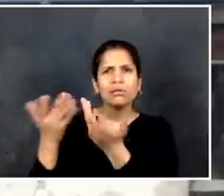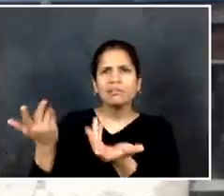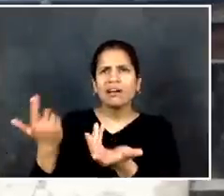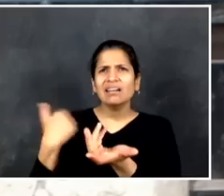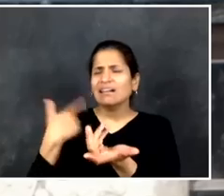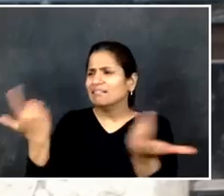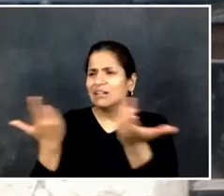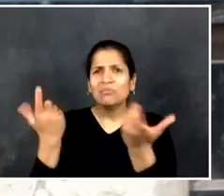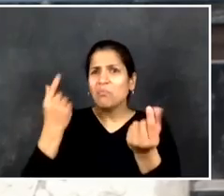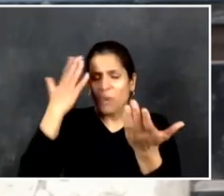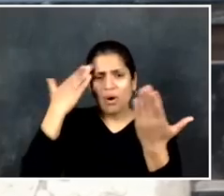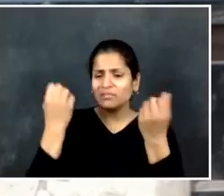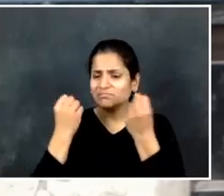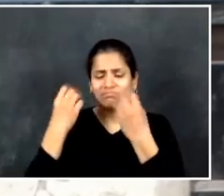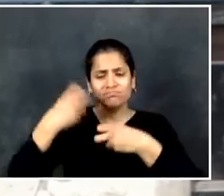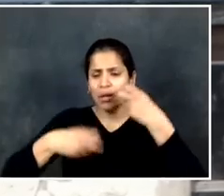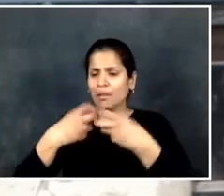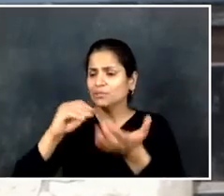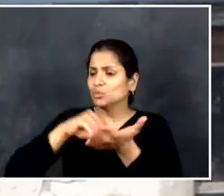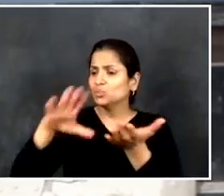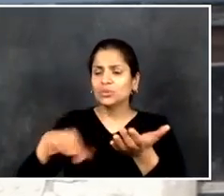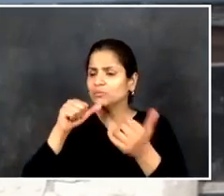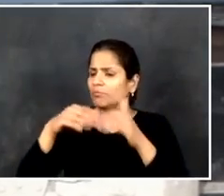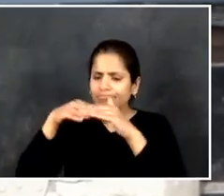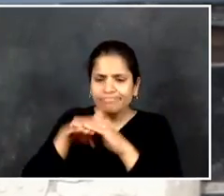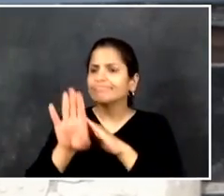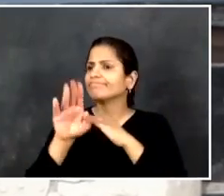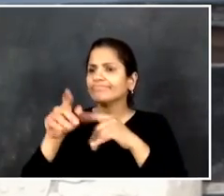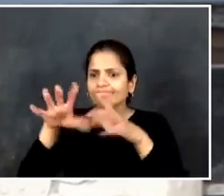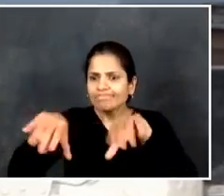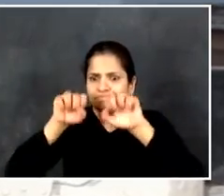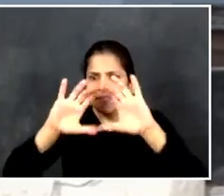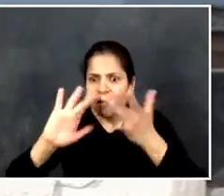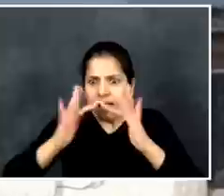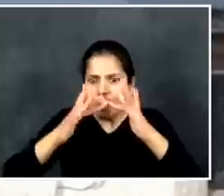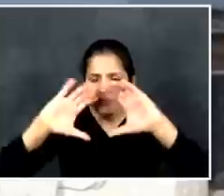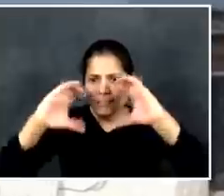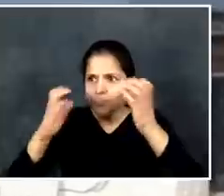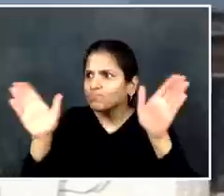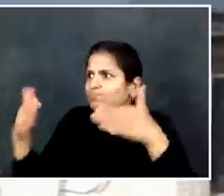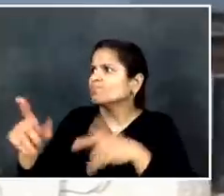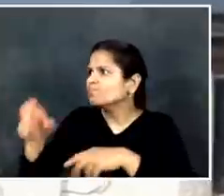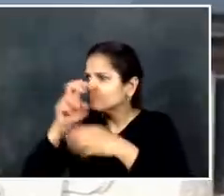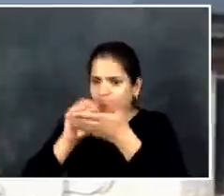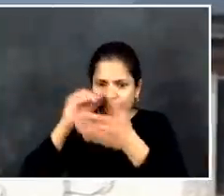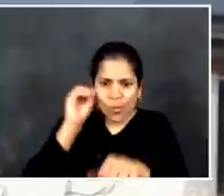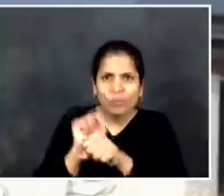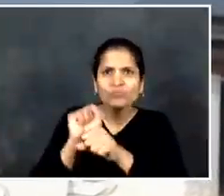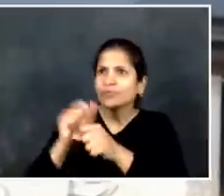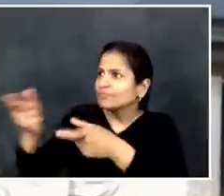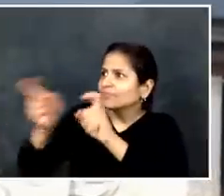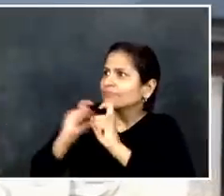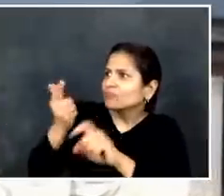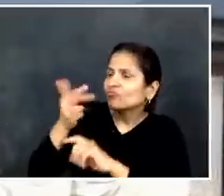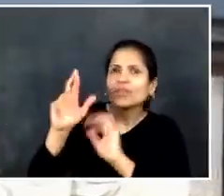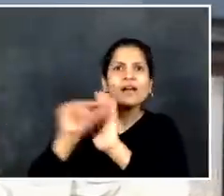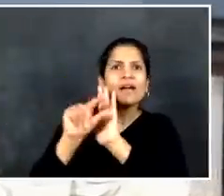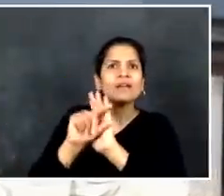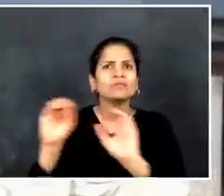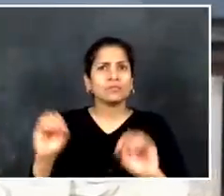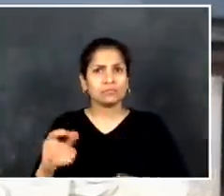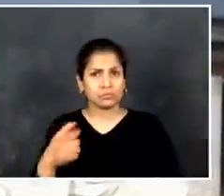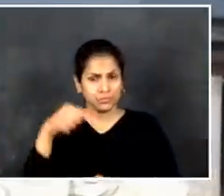if that's something that you're considering. Yeah, Alex, it's a great question. We are considering a lot of things because we're in the great